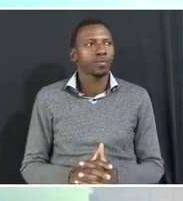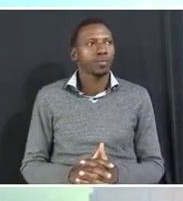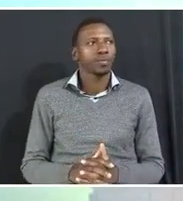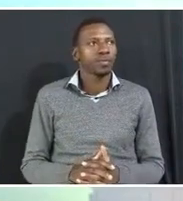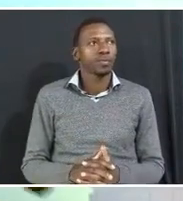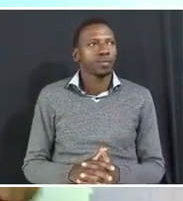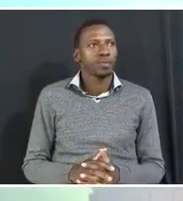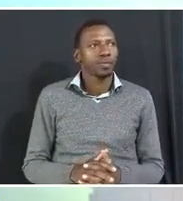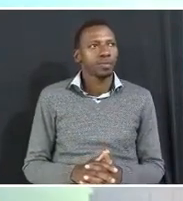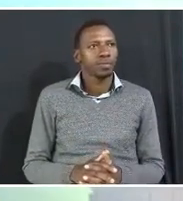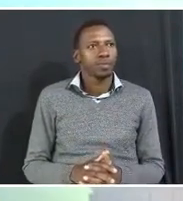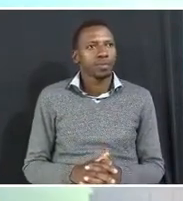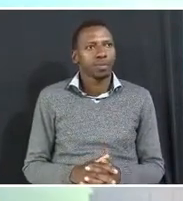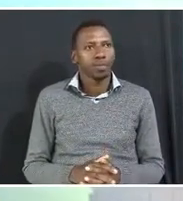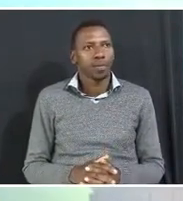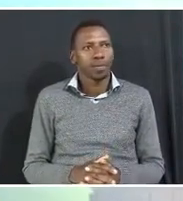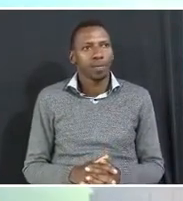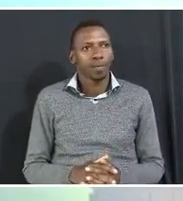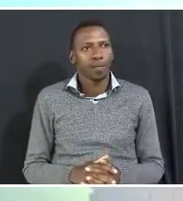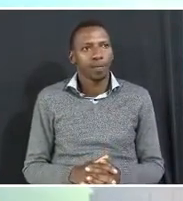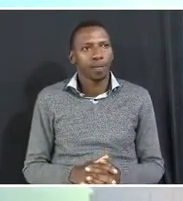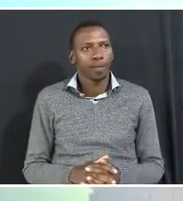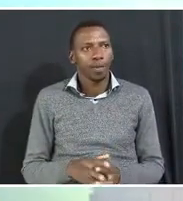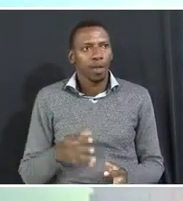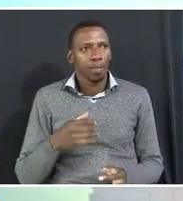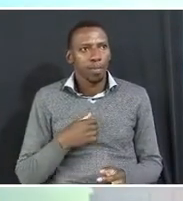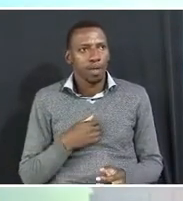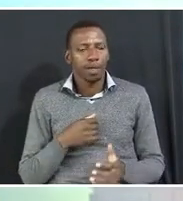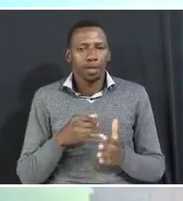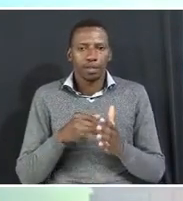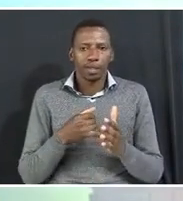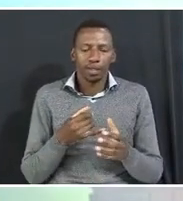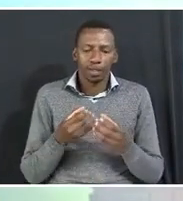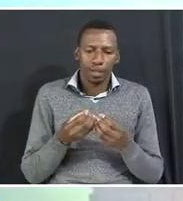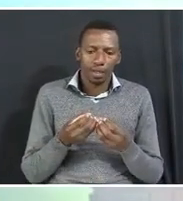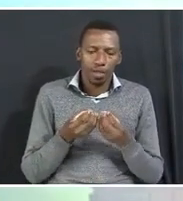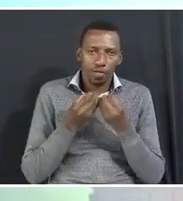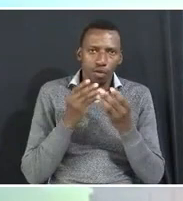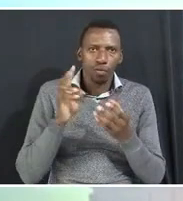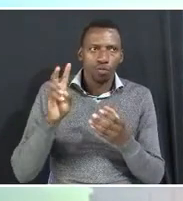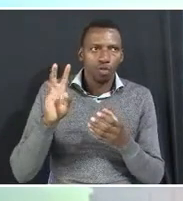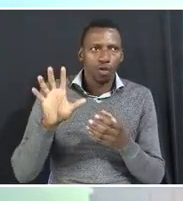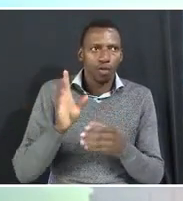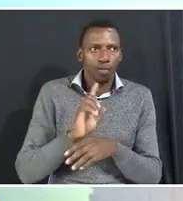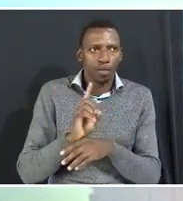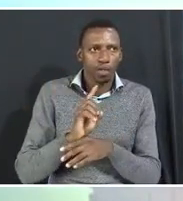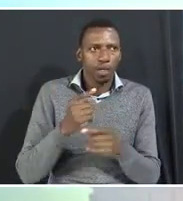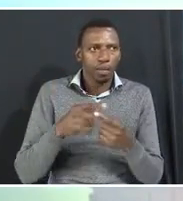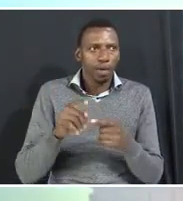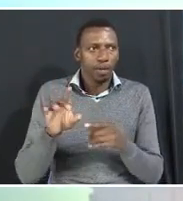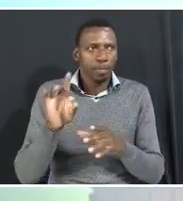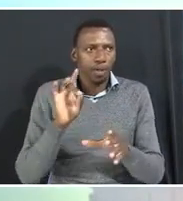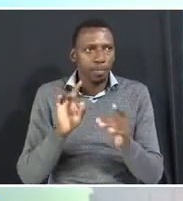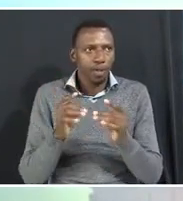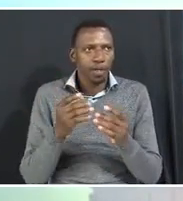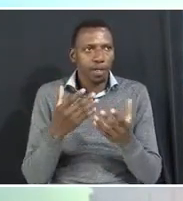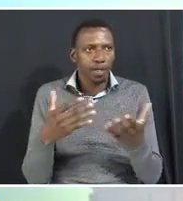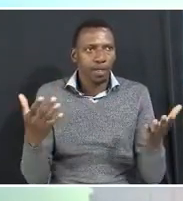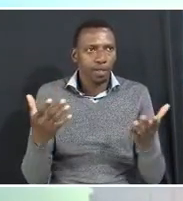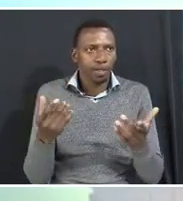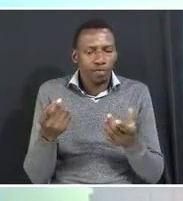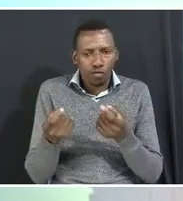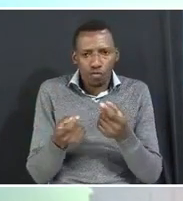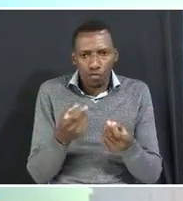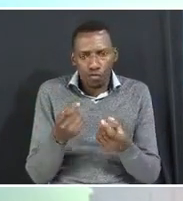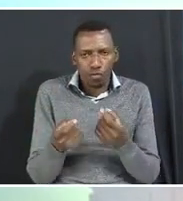just, I was told just 25 minutes, but let me just pick out a few things that I can be able